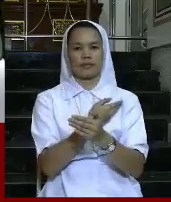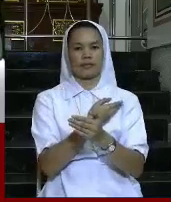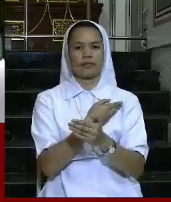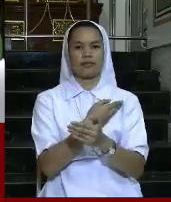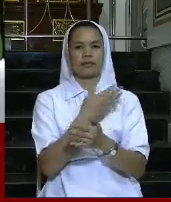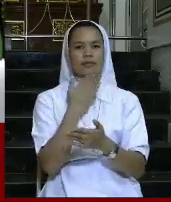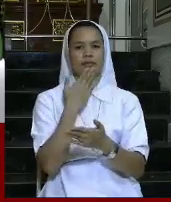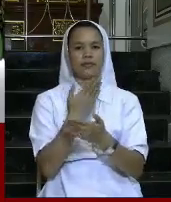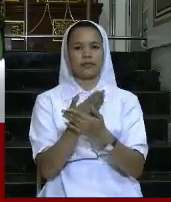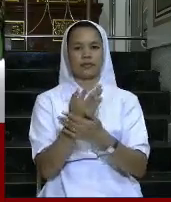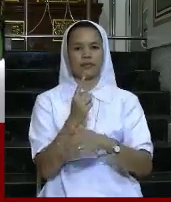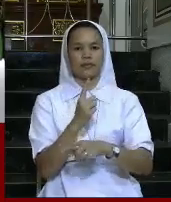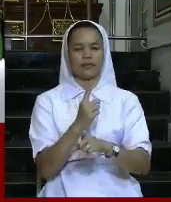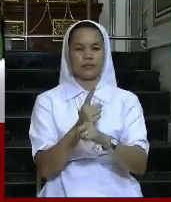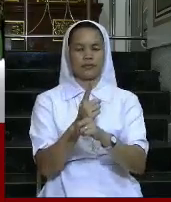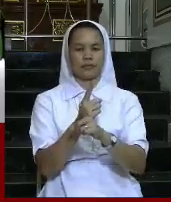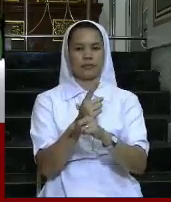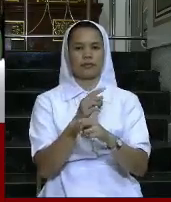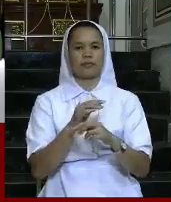and just.